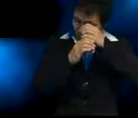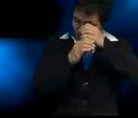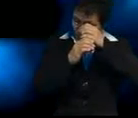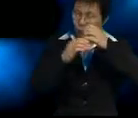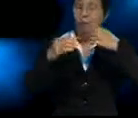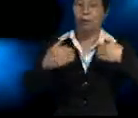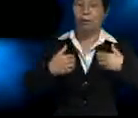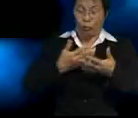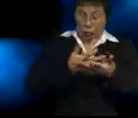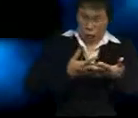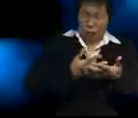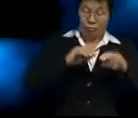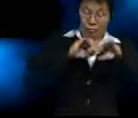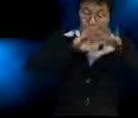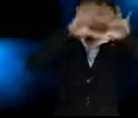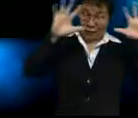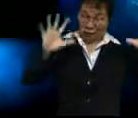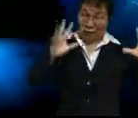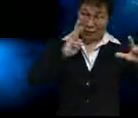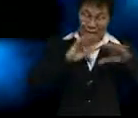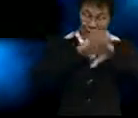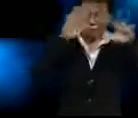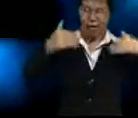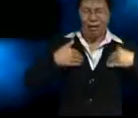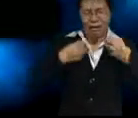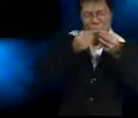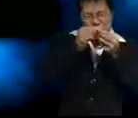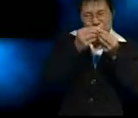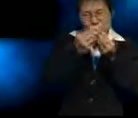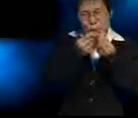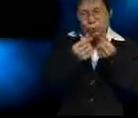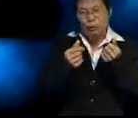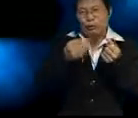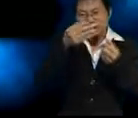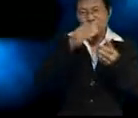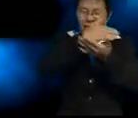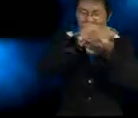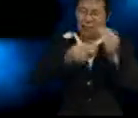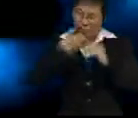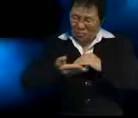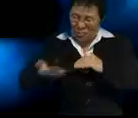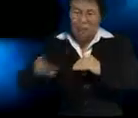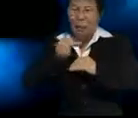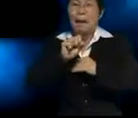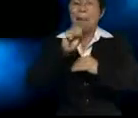Although the filtrate looks clear, it has some dissolved and suspended materials.